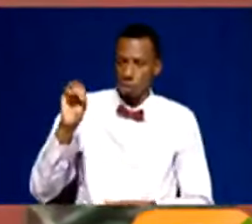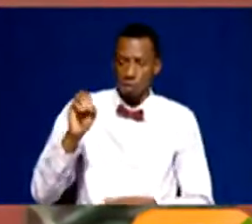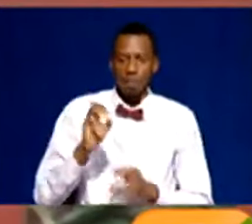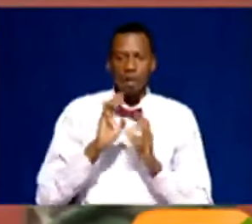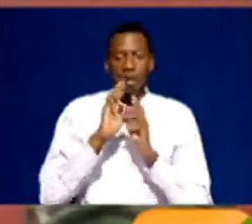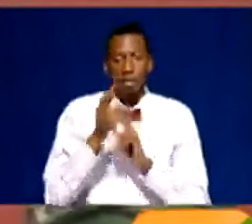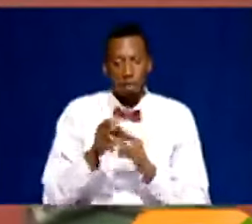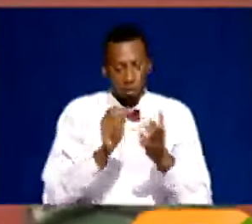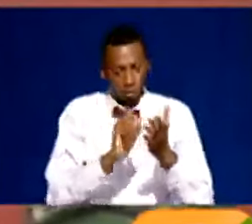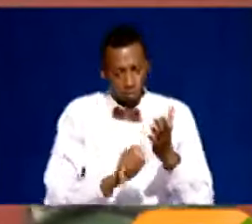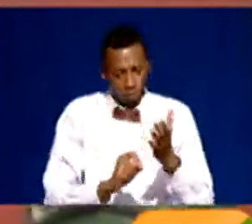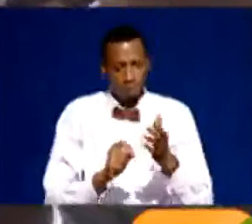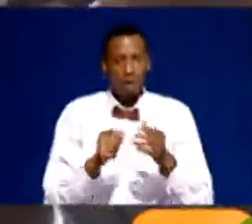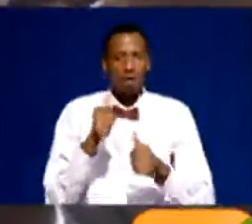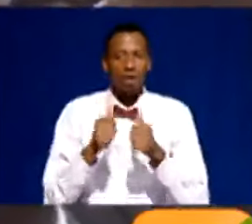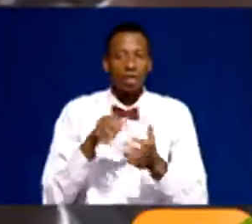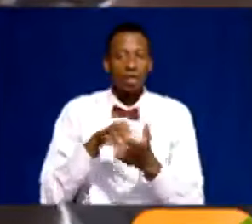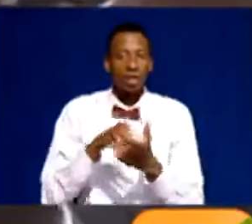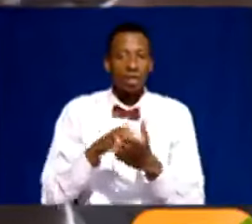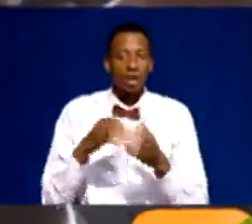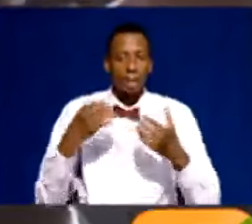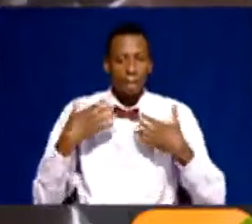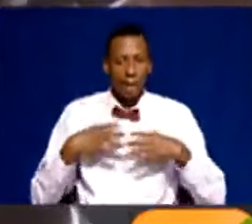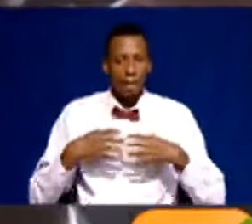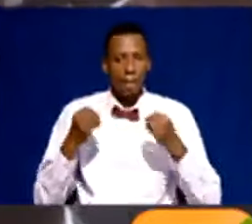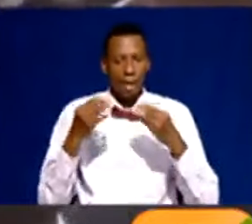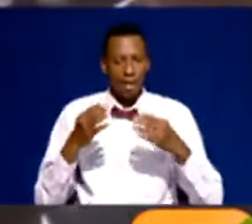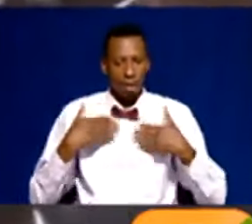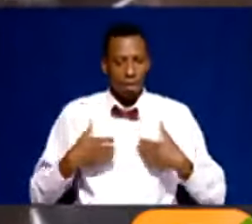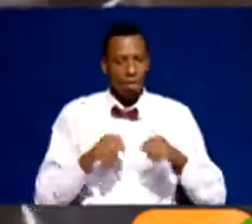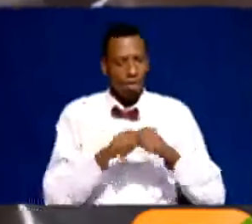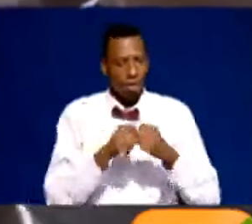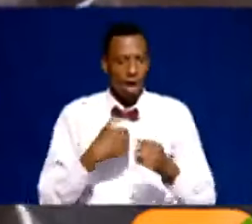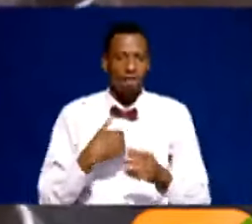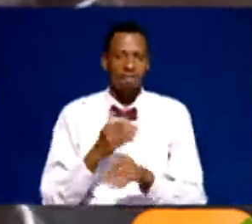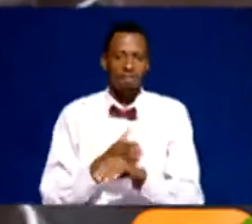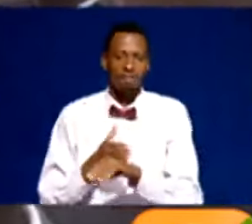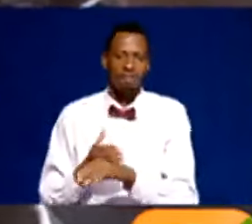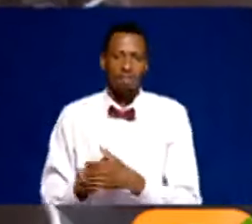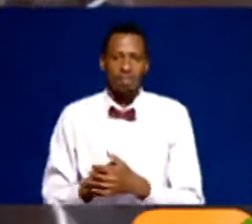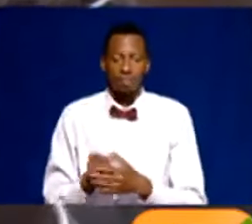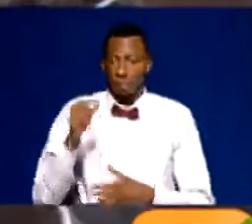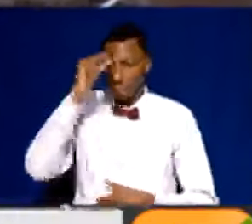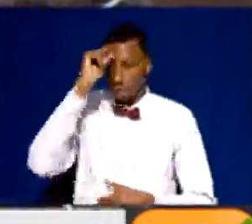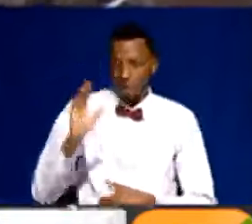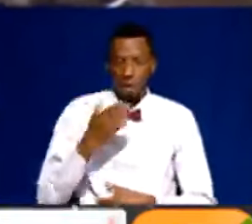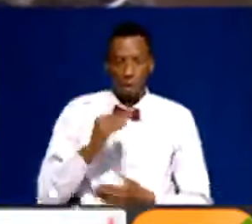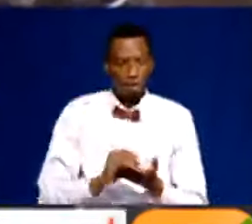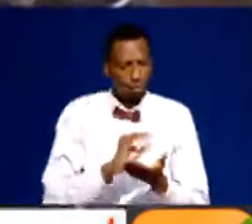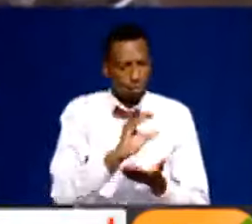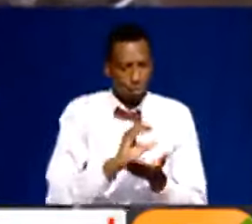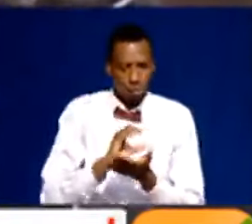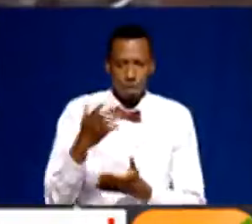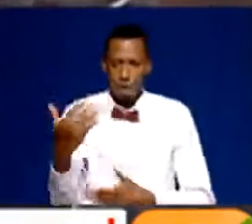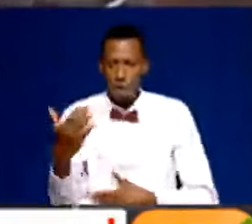kisa hicho kilichoacha wengi na majeraha. The governor went about issuing bursary forms in Nyakembene, in